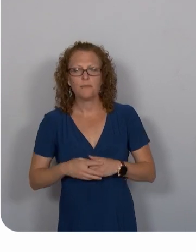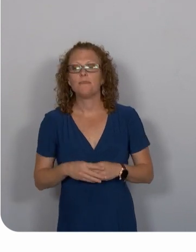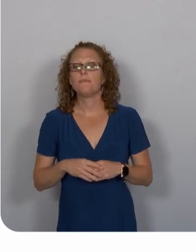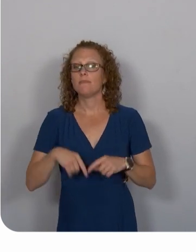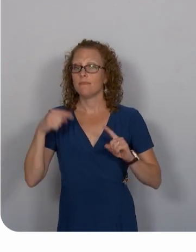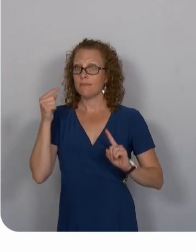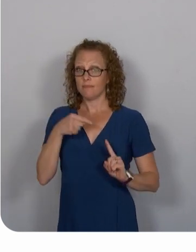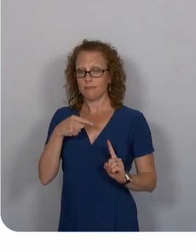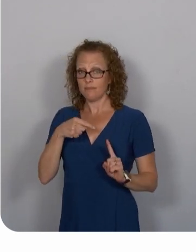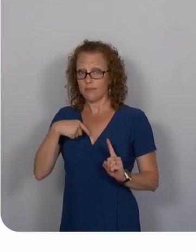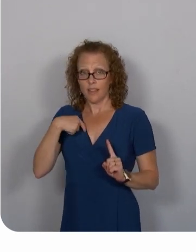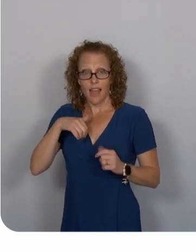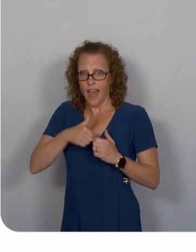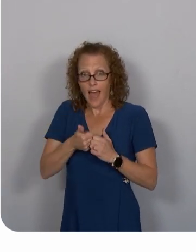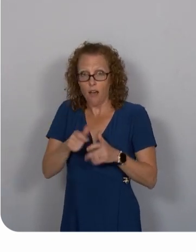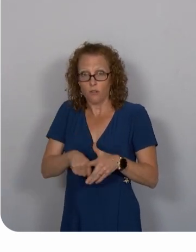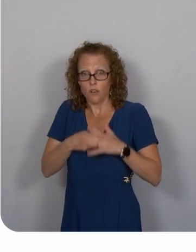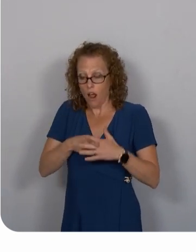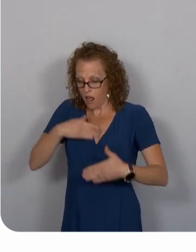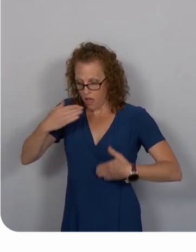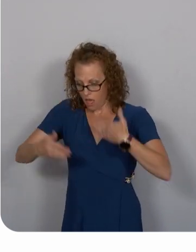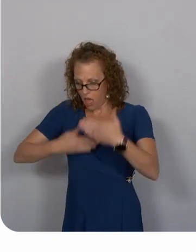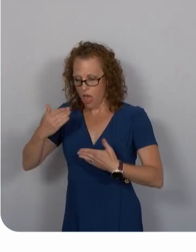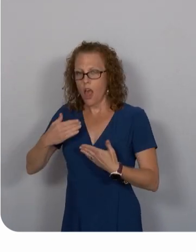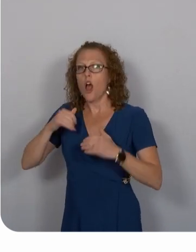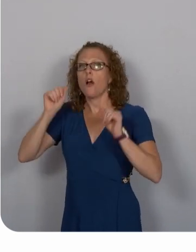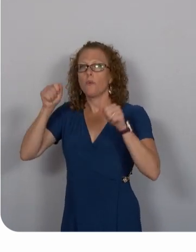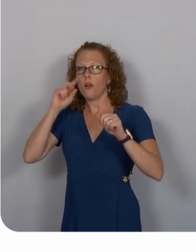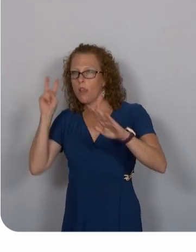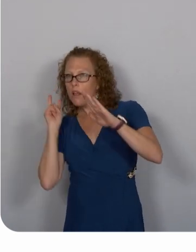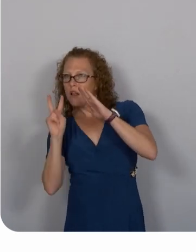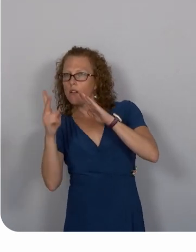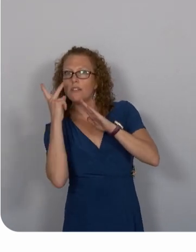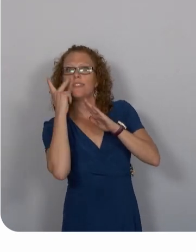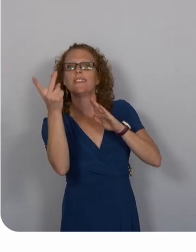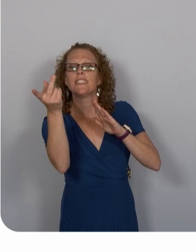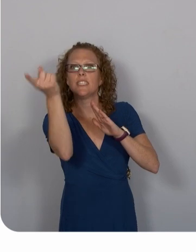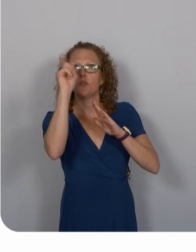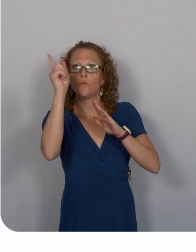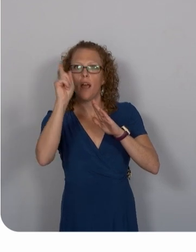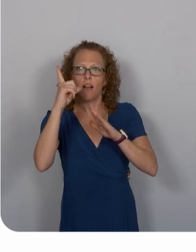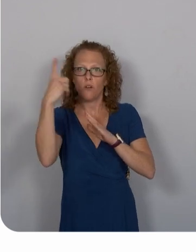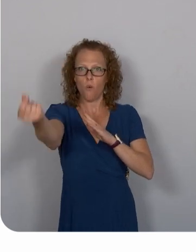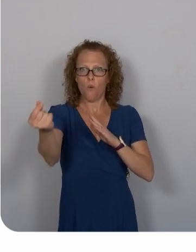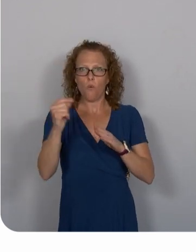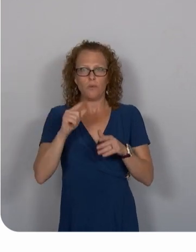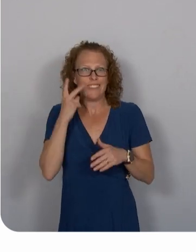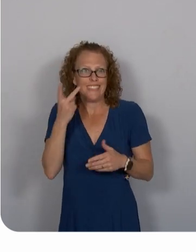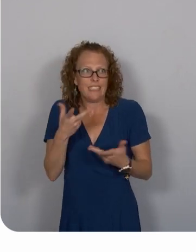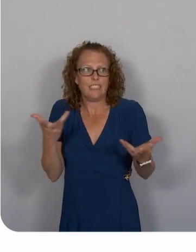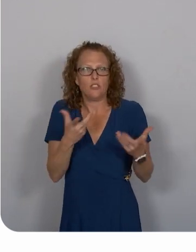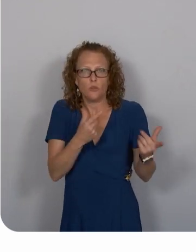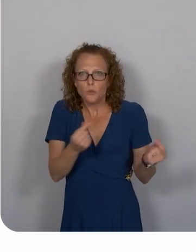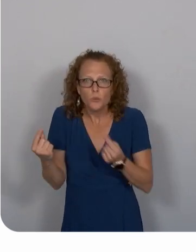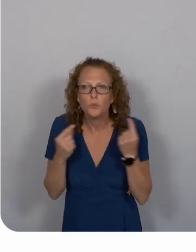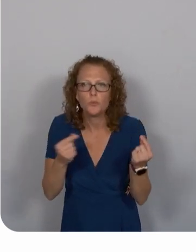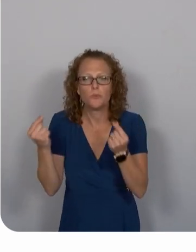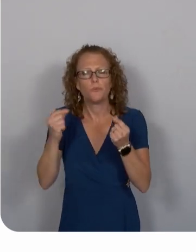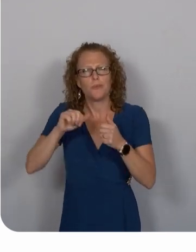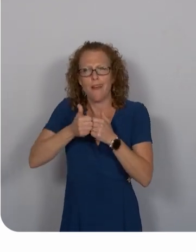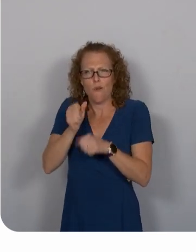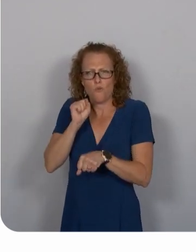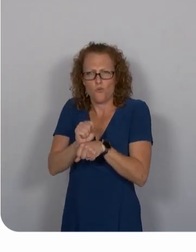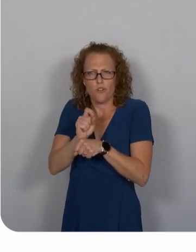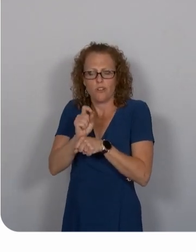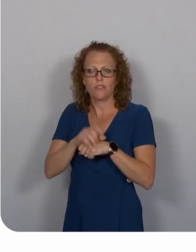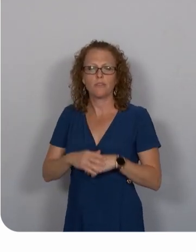This enabled us to see the potential of smart glasses put into action. People have